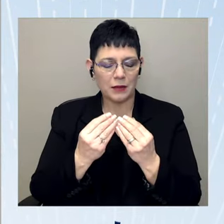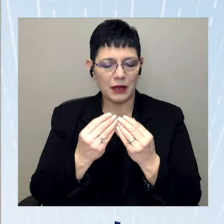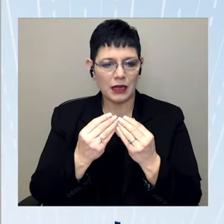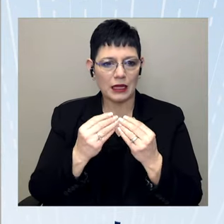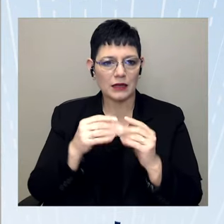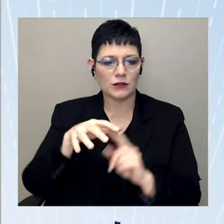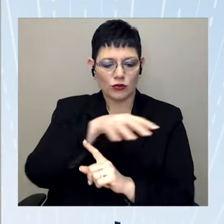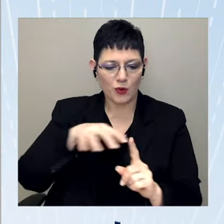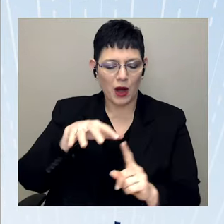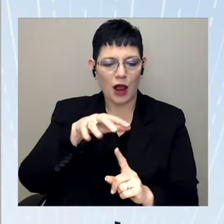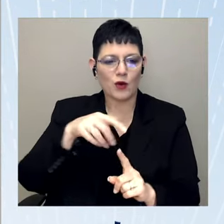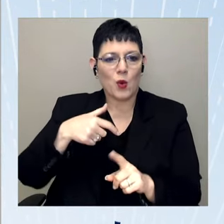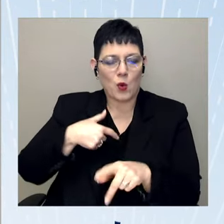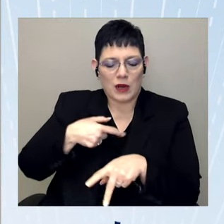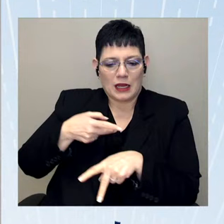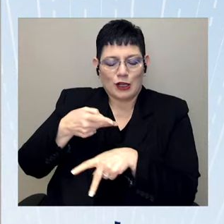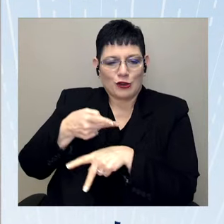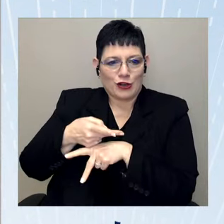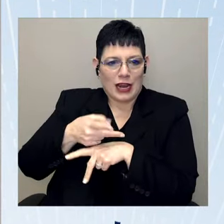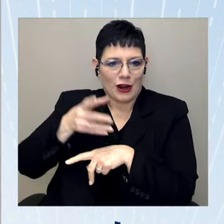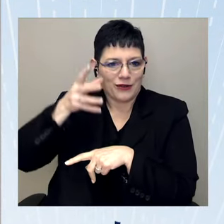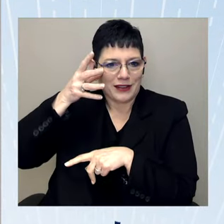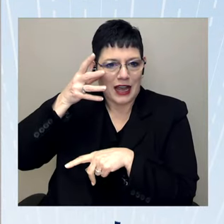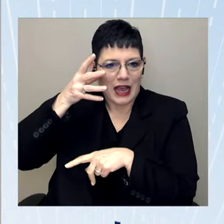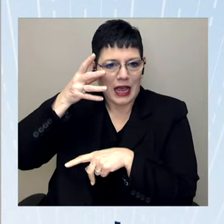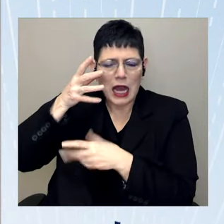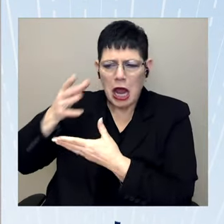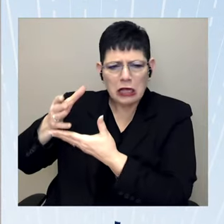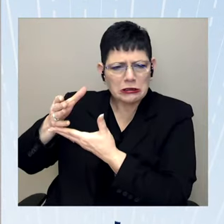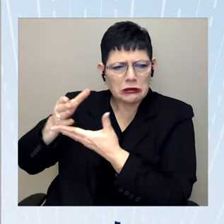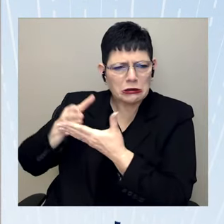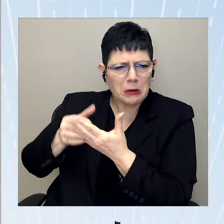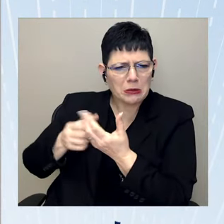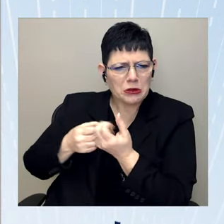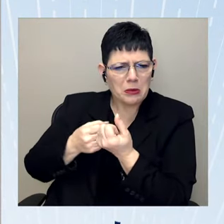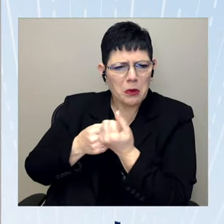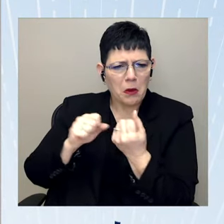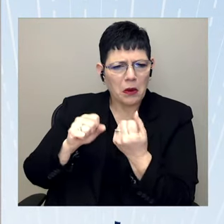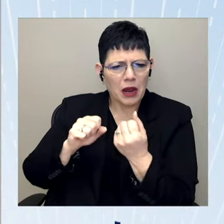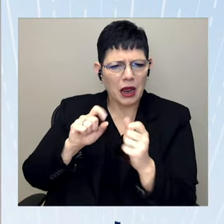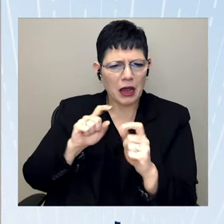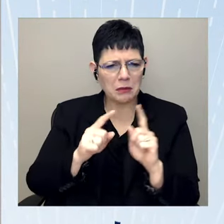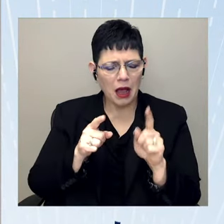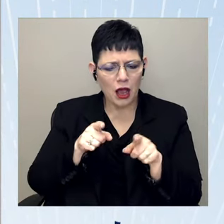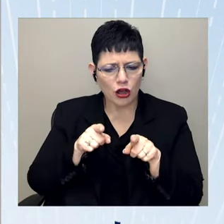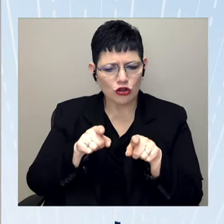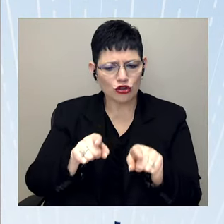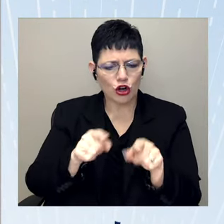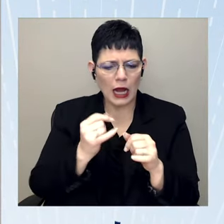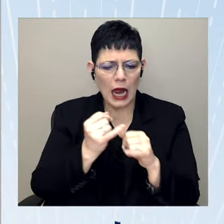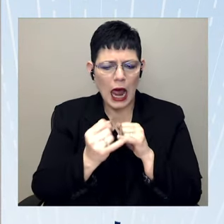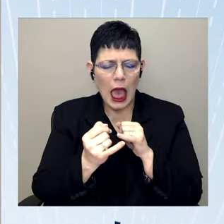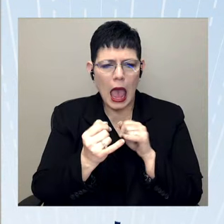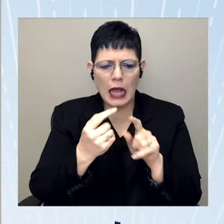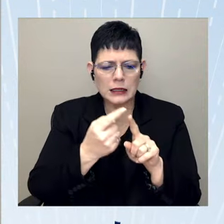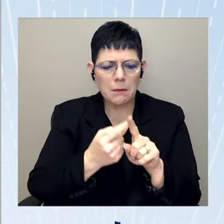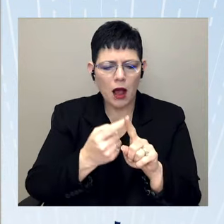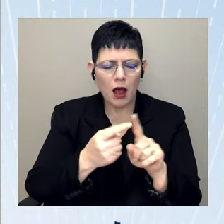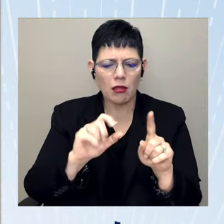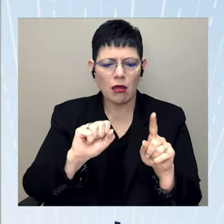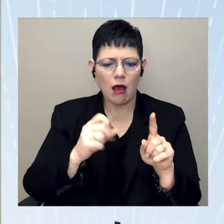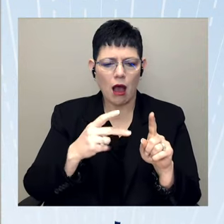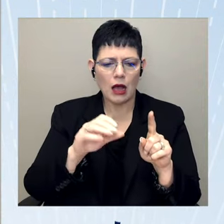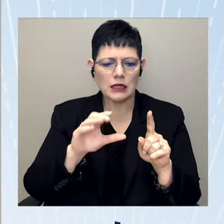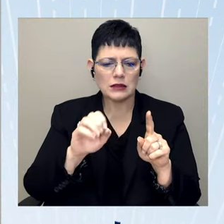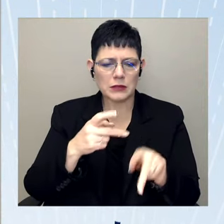his caregivers. We had some help, but especially during those last months of hospice care, it was